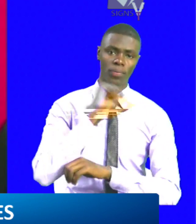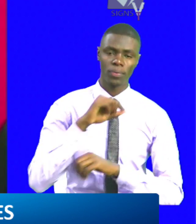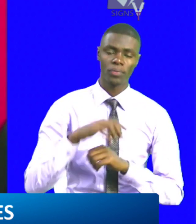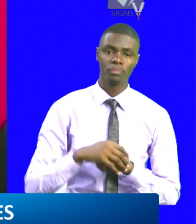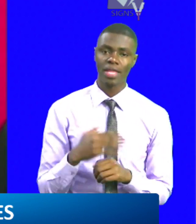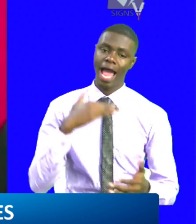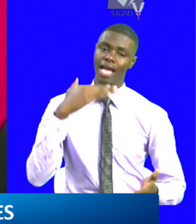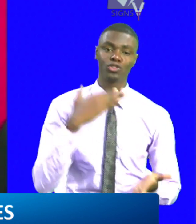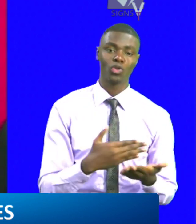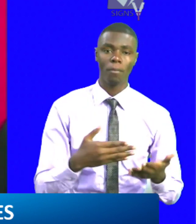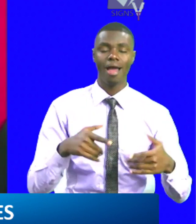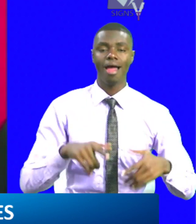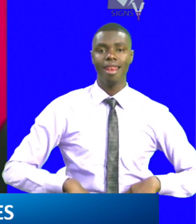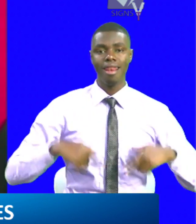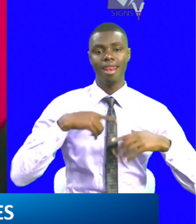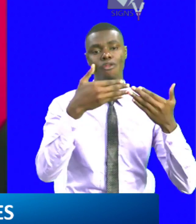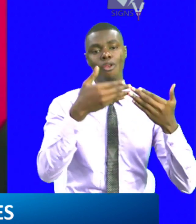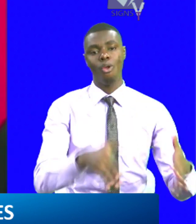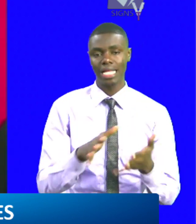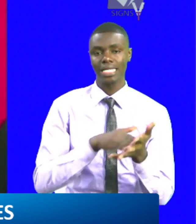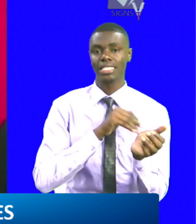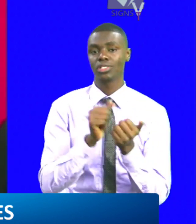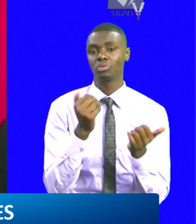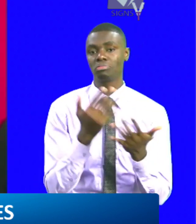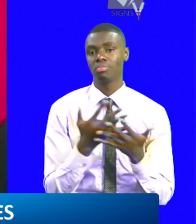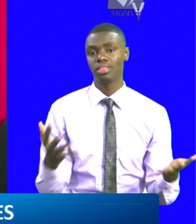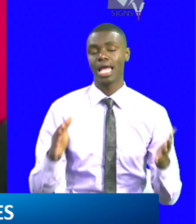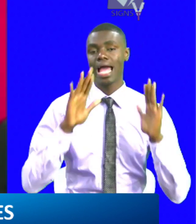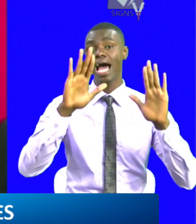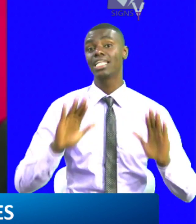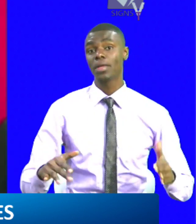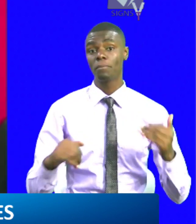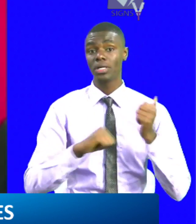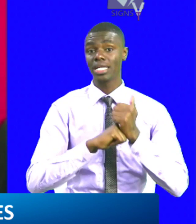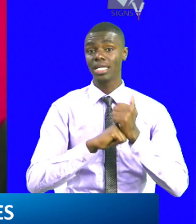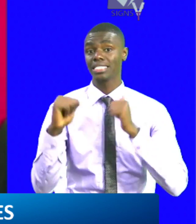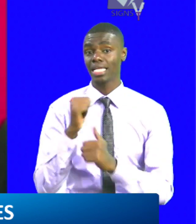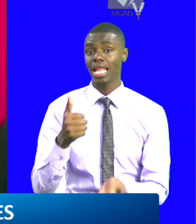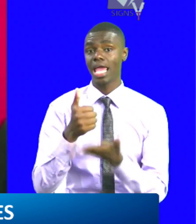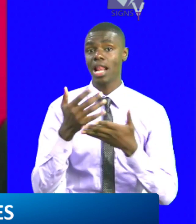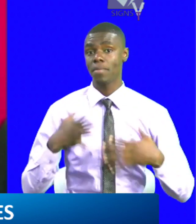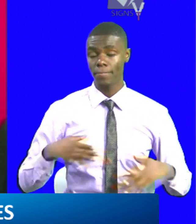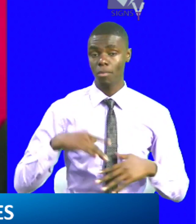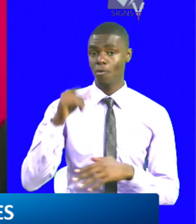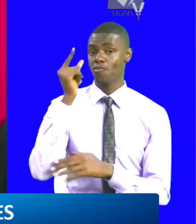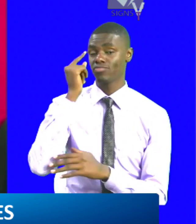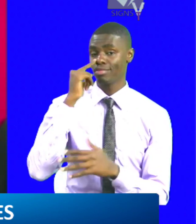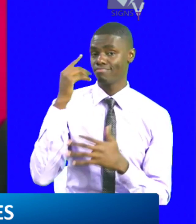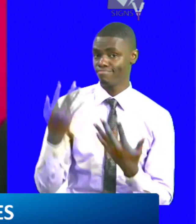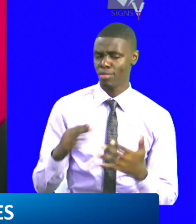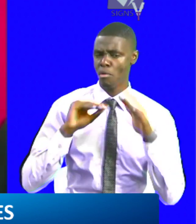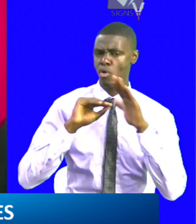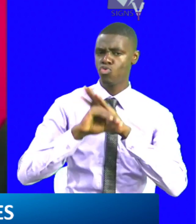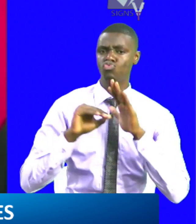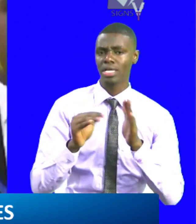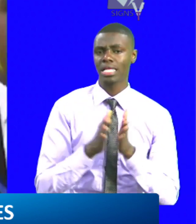foundation for a peaceful and stable Sudan. The atrocities in Darfur are